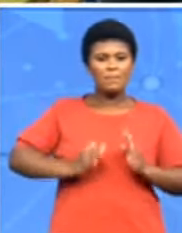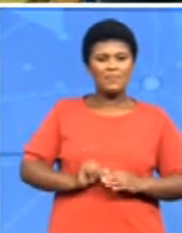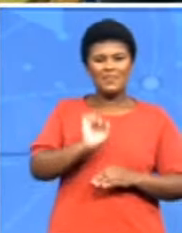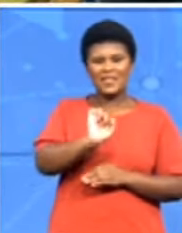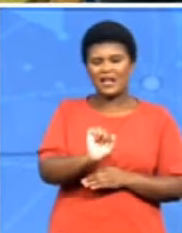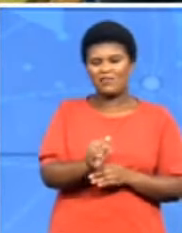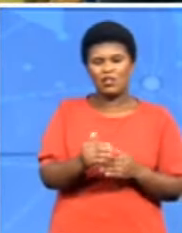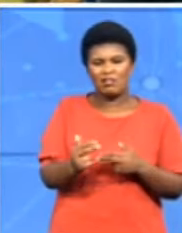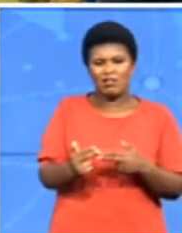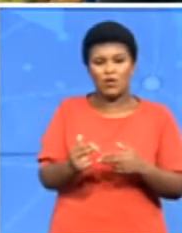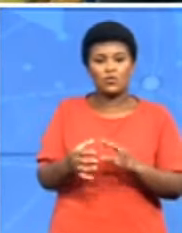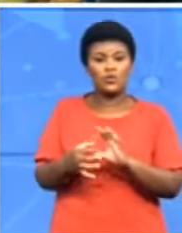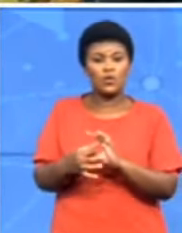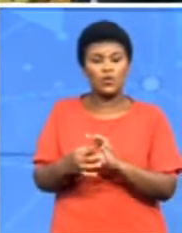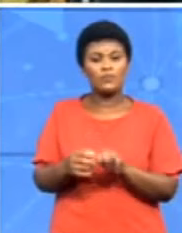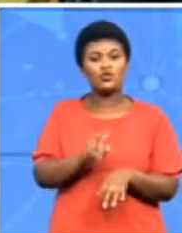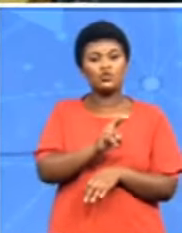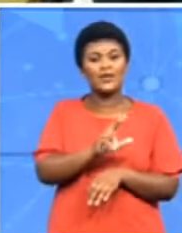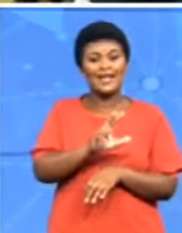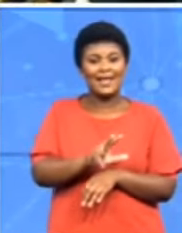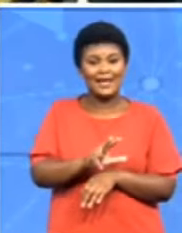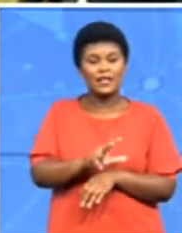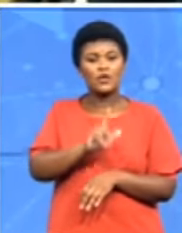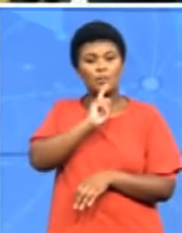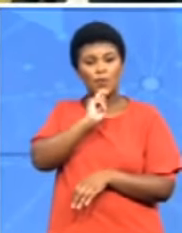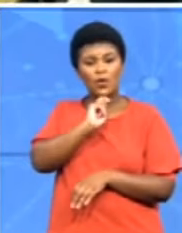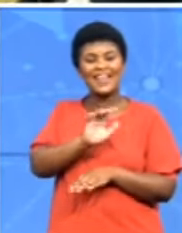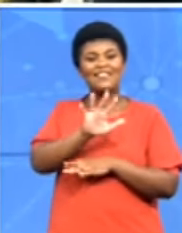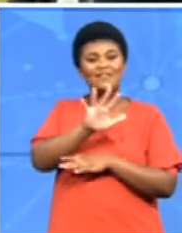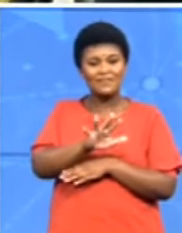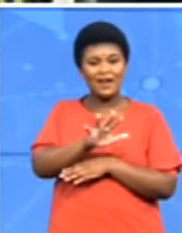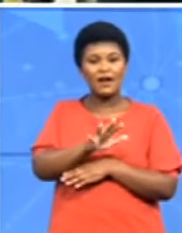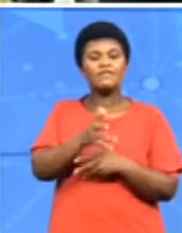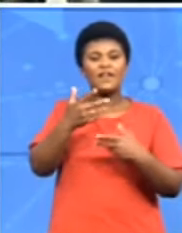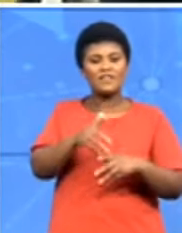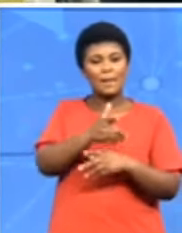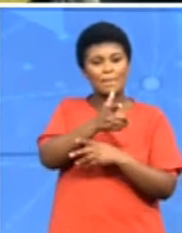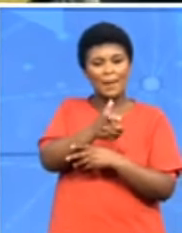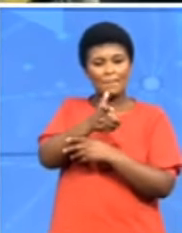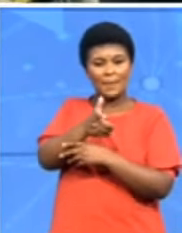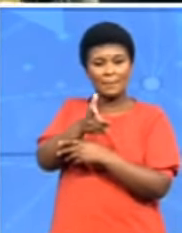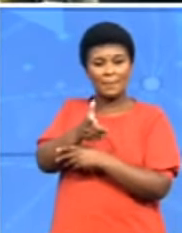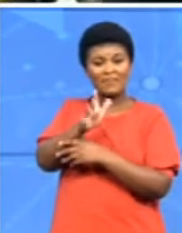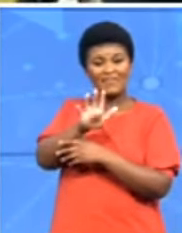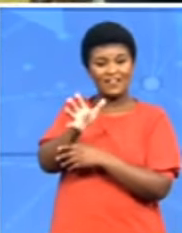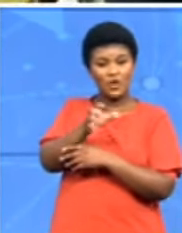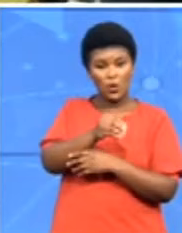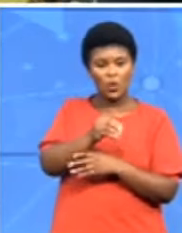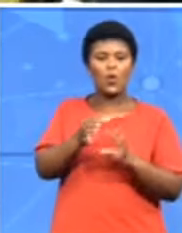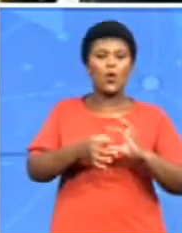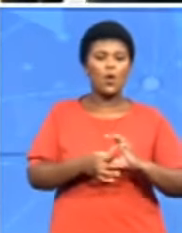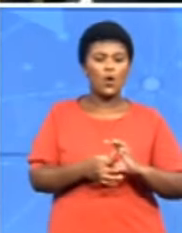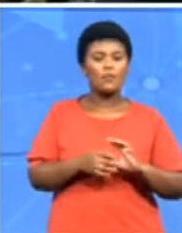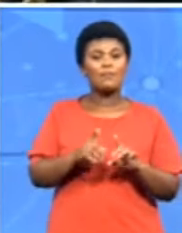of the morning, the five family members were gunned down at their home. You know, and I remember just speaking to some of the